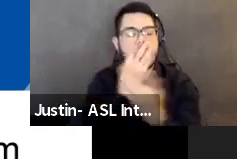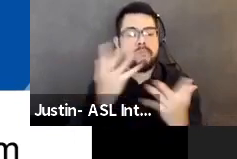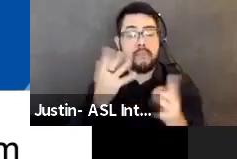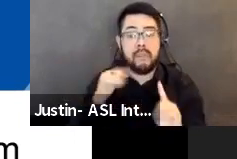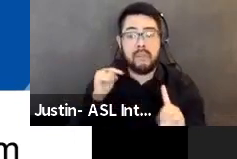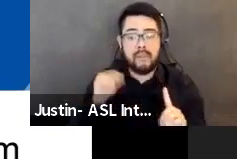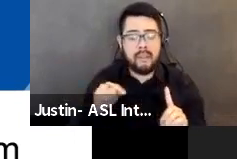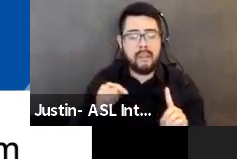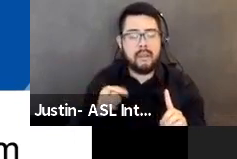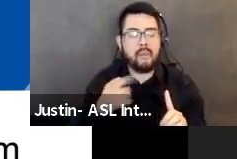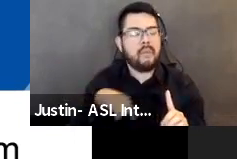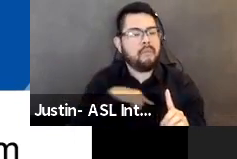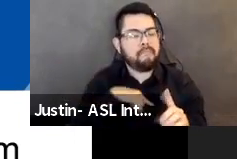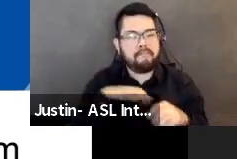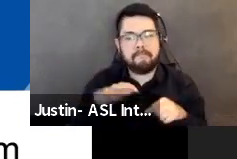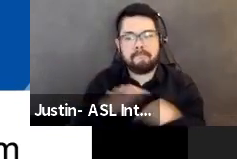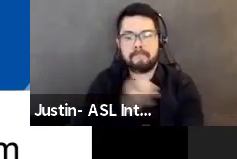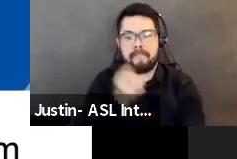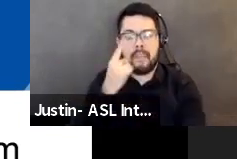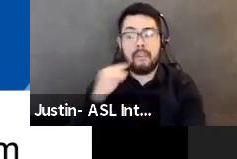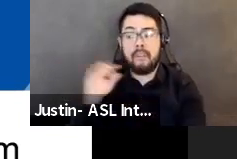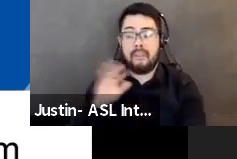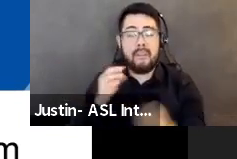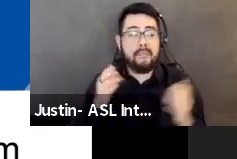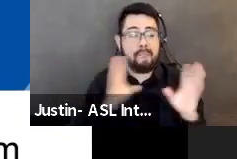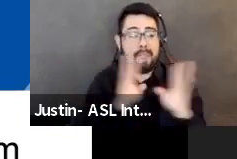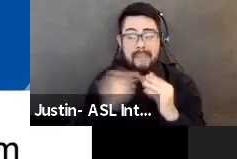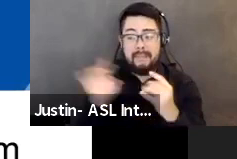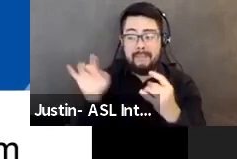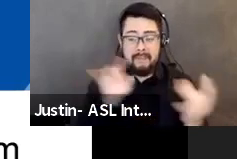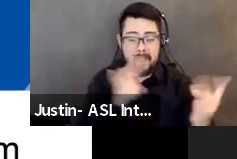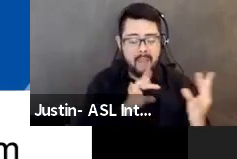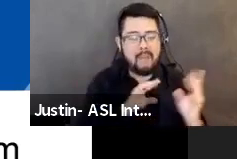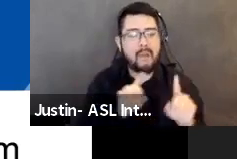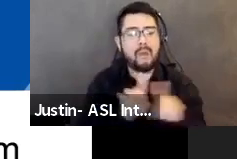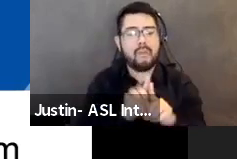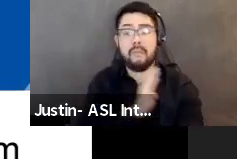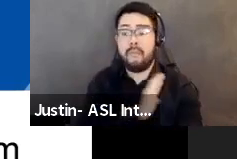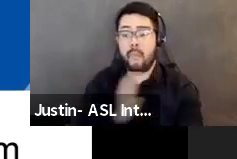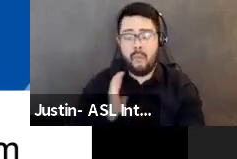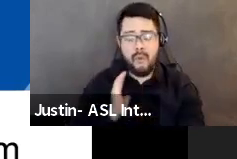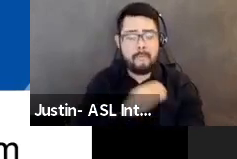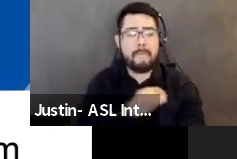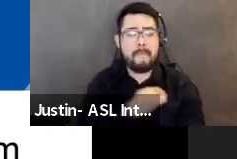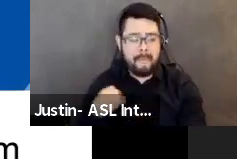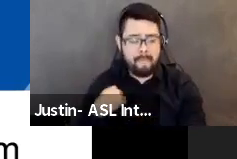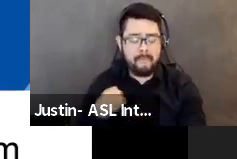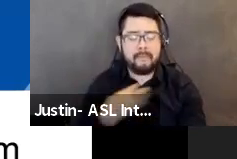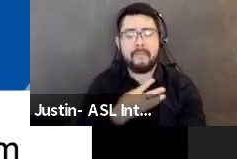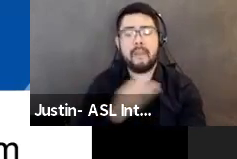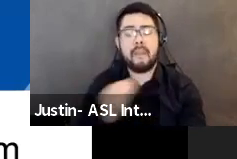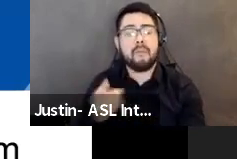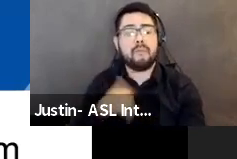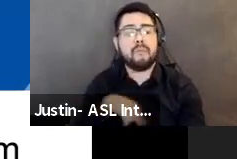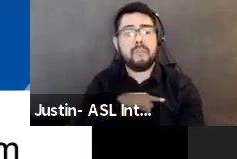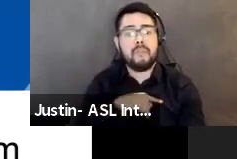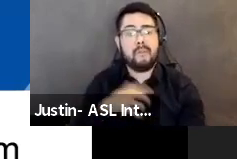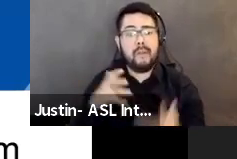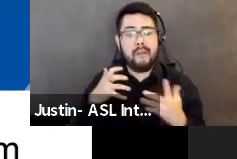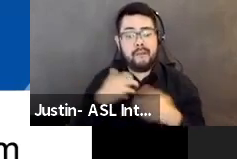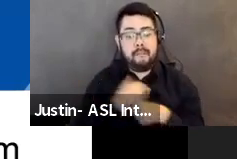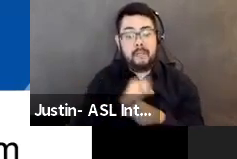heard loud and clear in our feedback sessions and from our board members and in addition to ensure that this is in